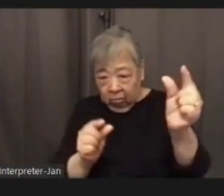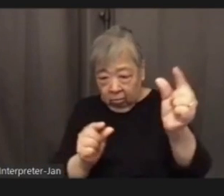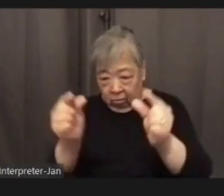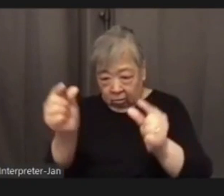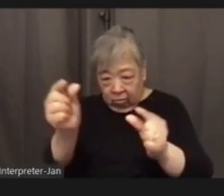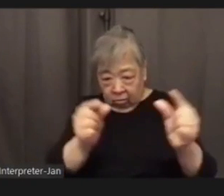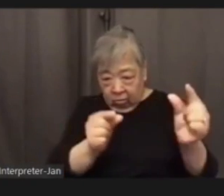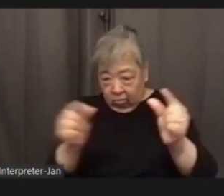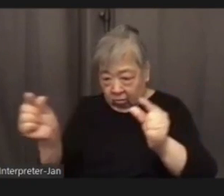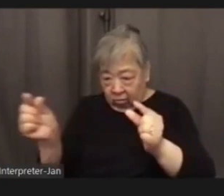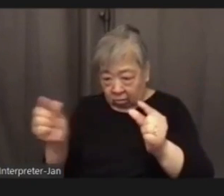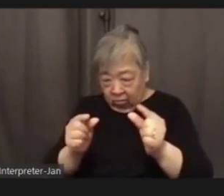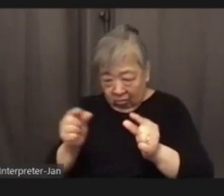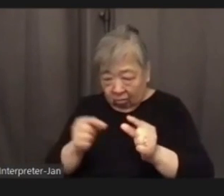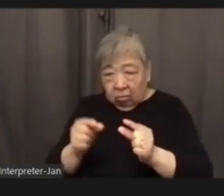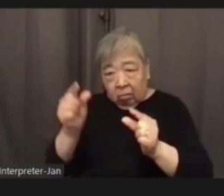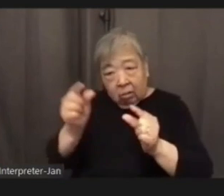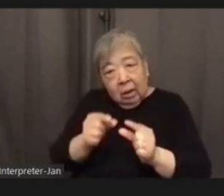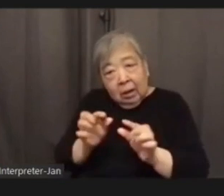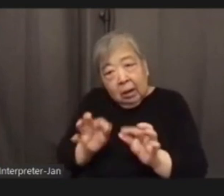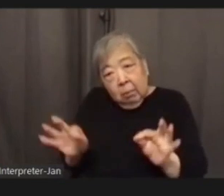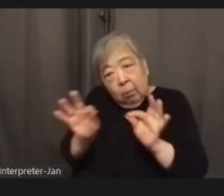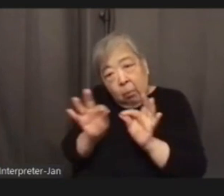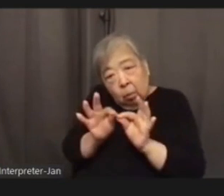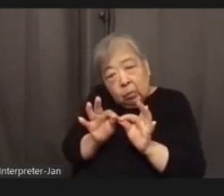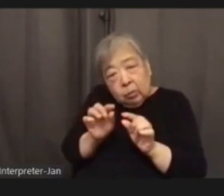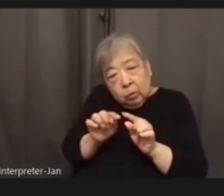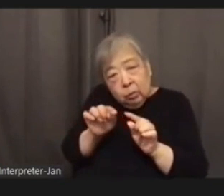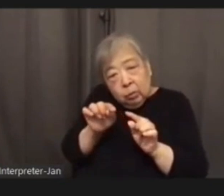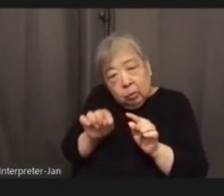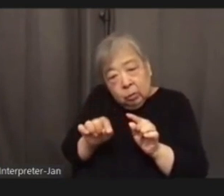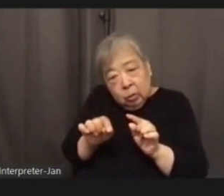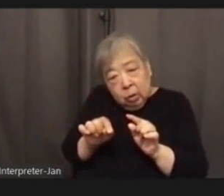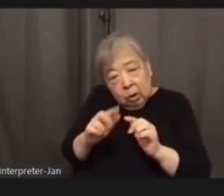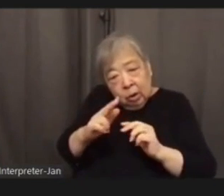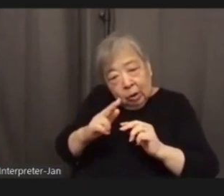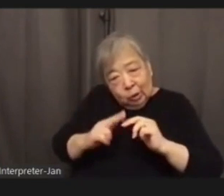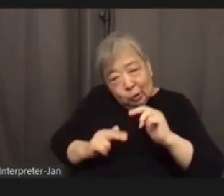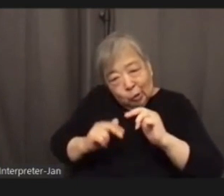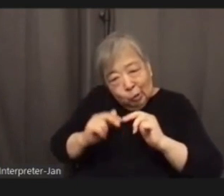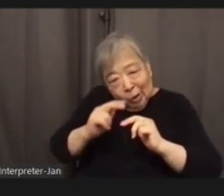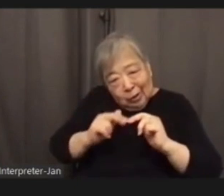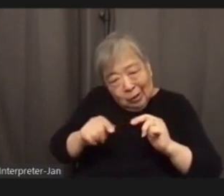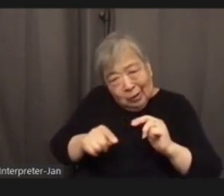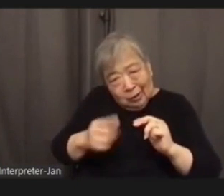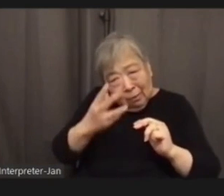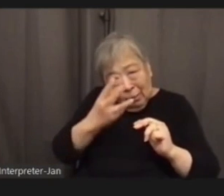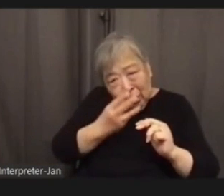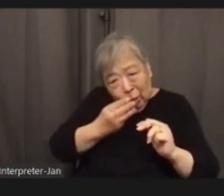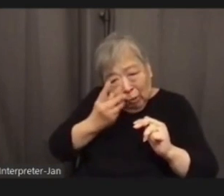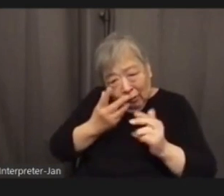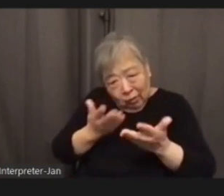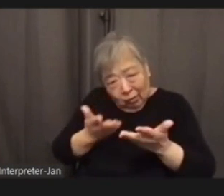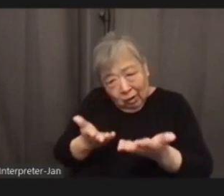was essential to the construction of this beautiful document